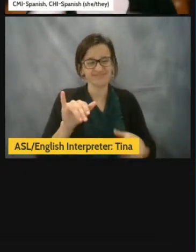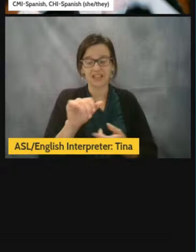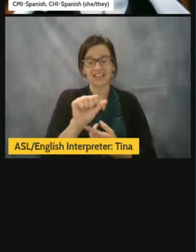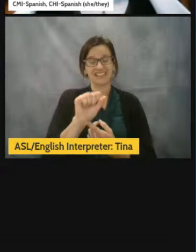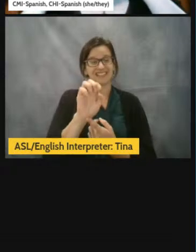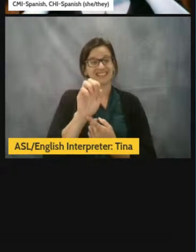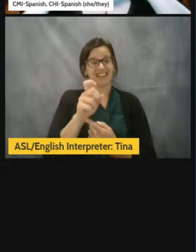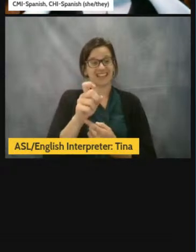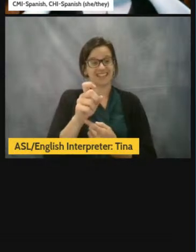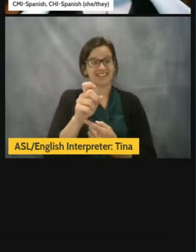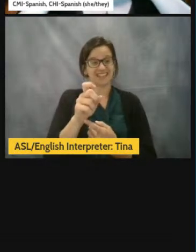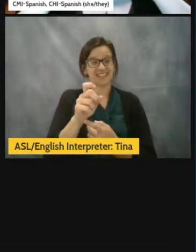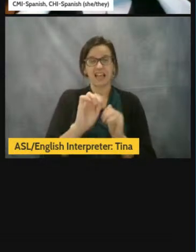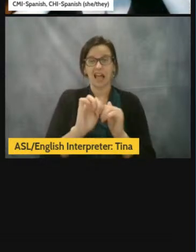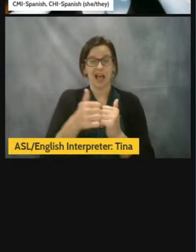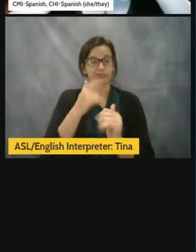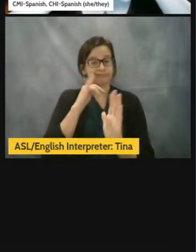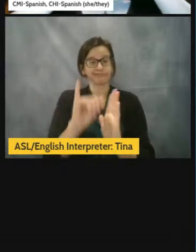it's actually,